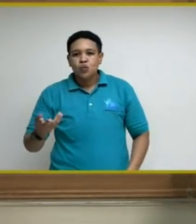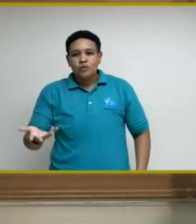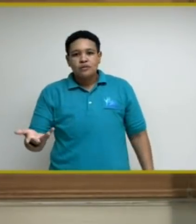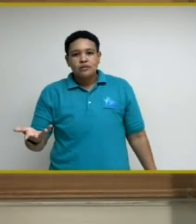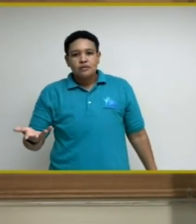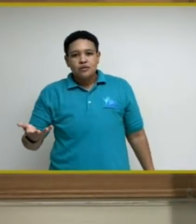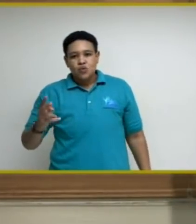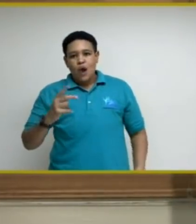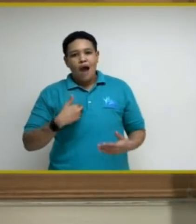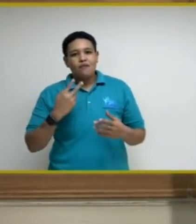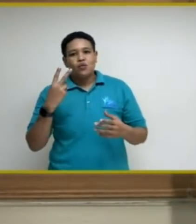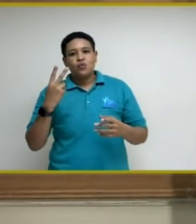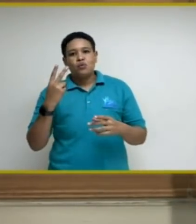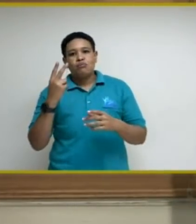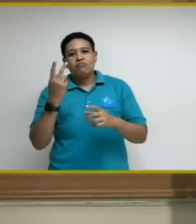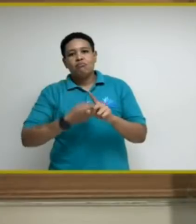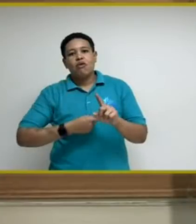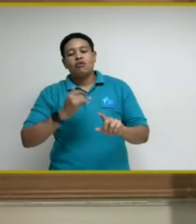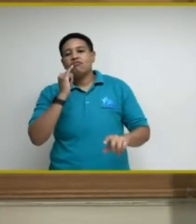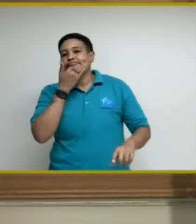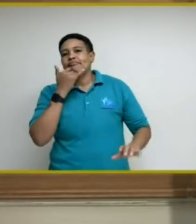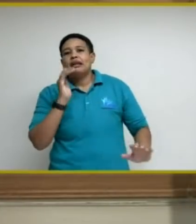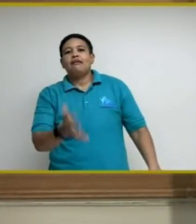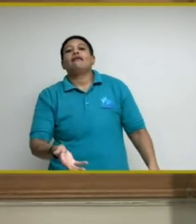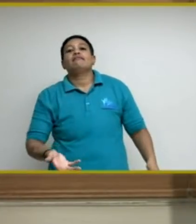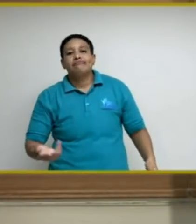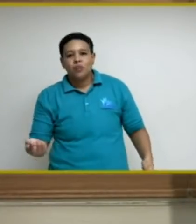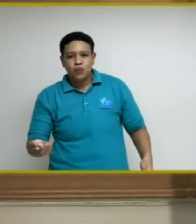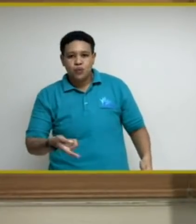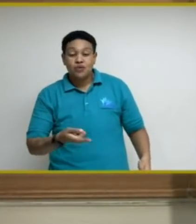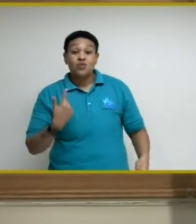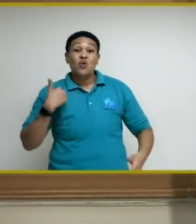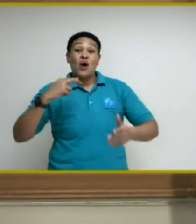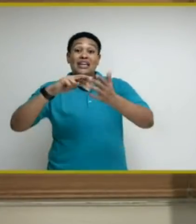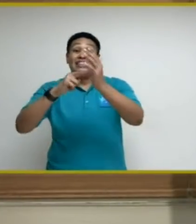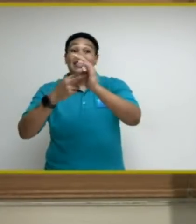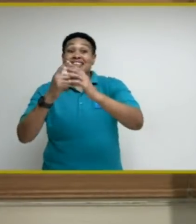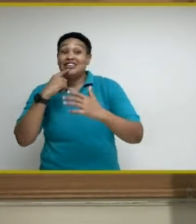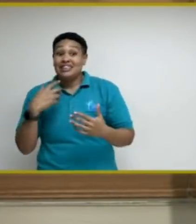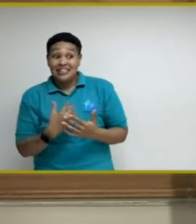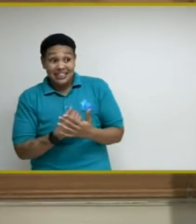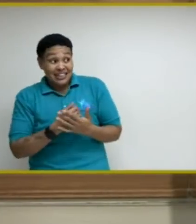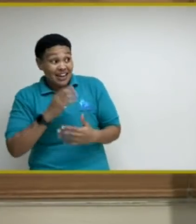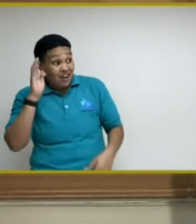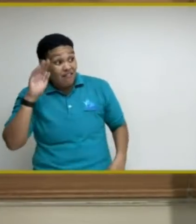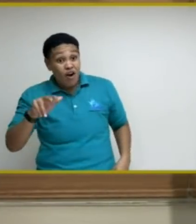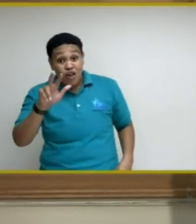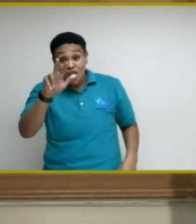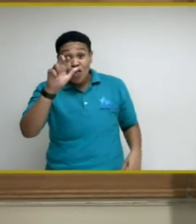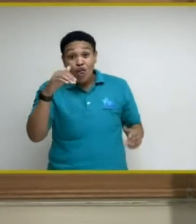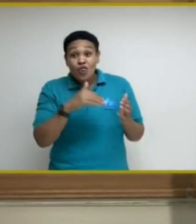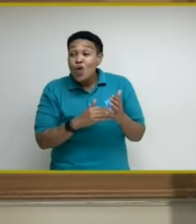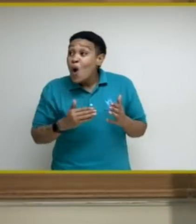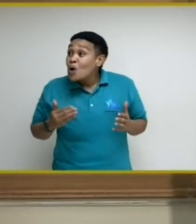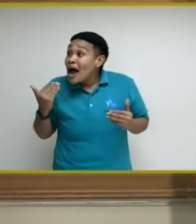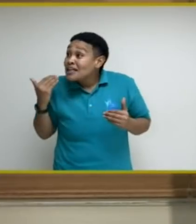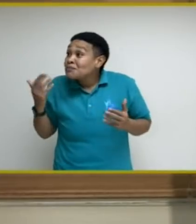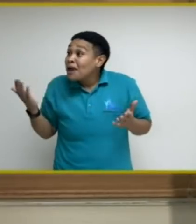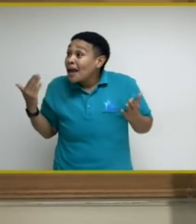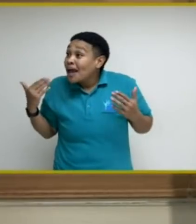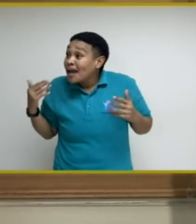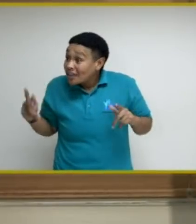we had 2 months. Now, clearly our intention was to get take-up of all 300,000